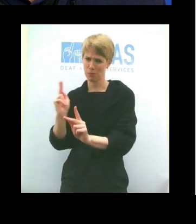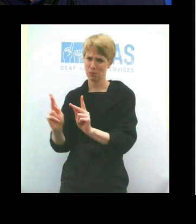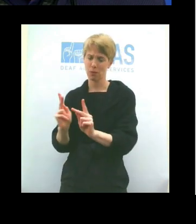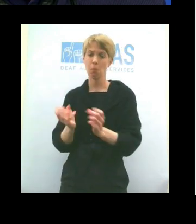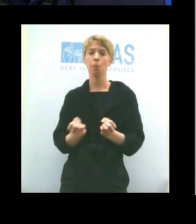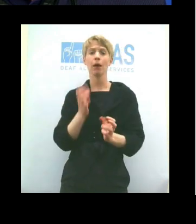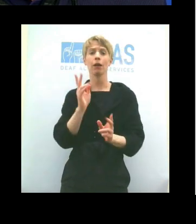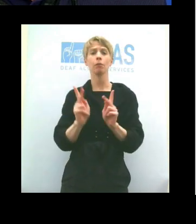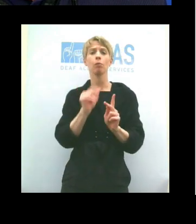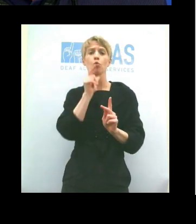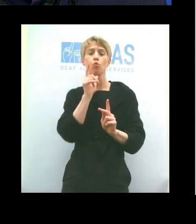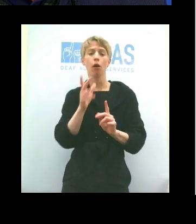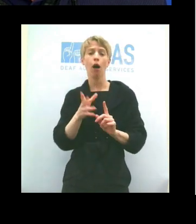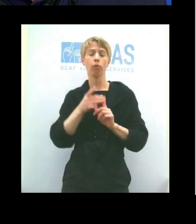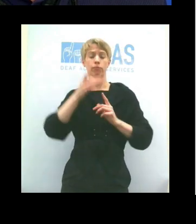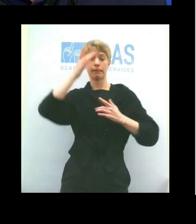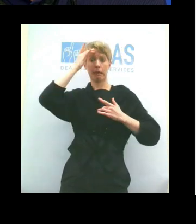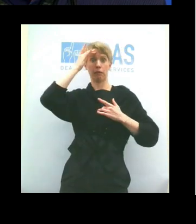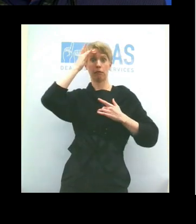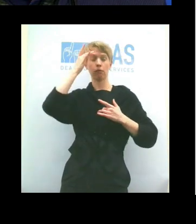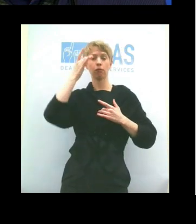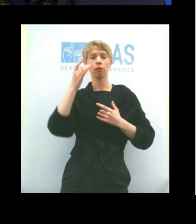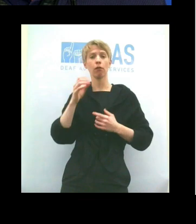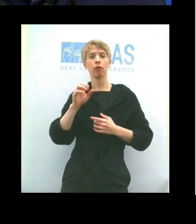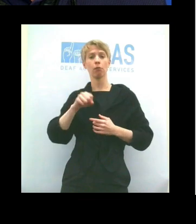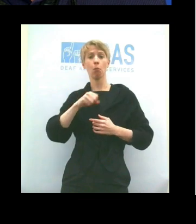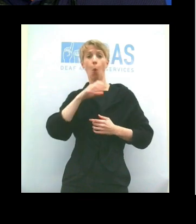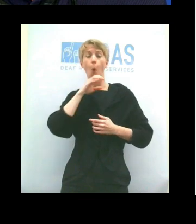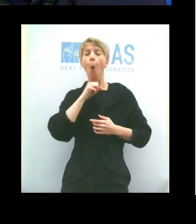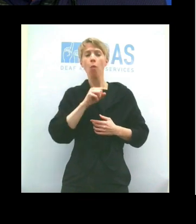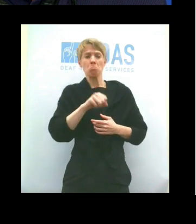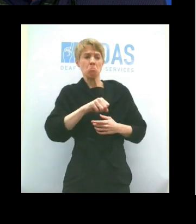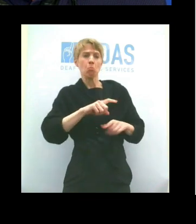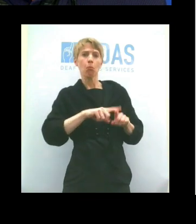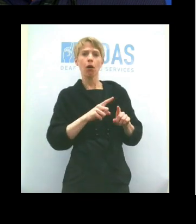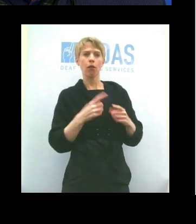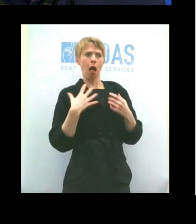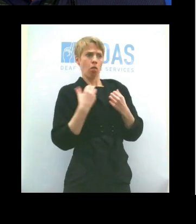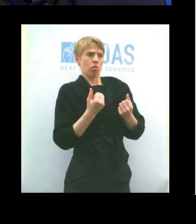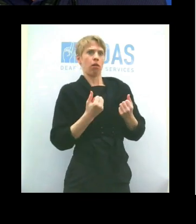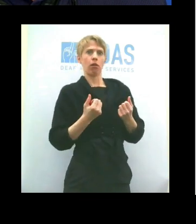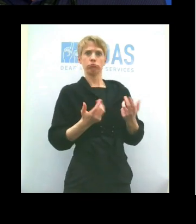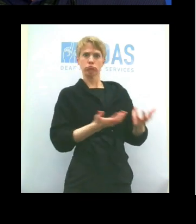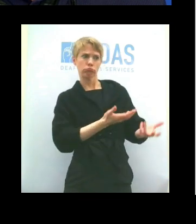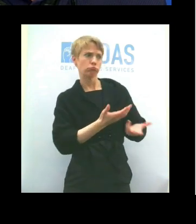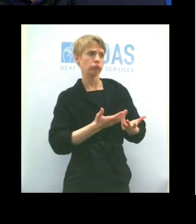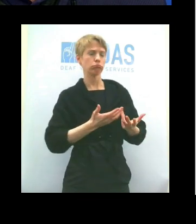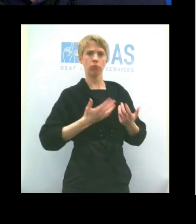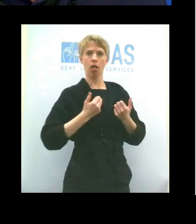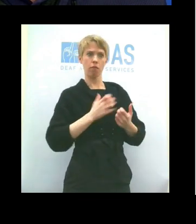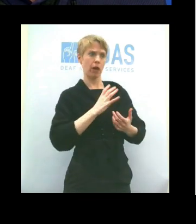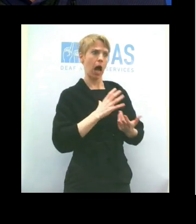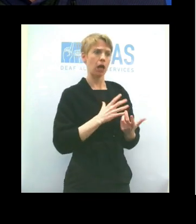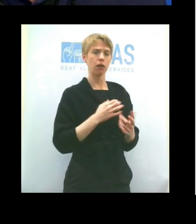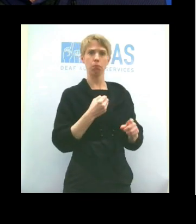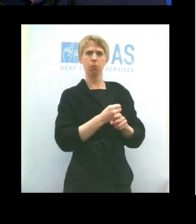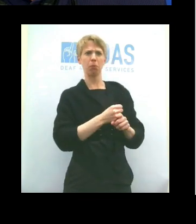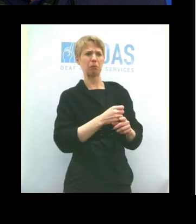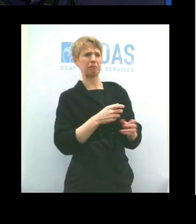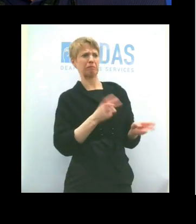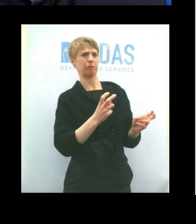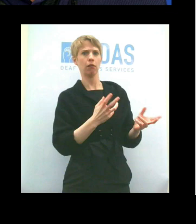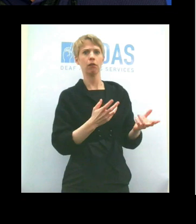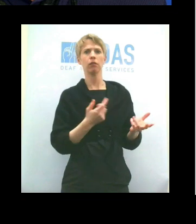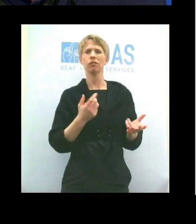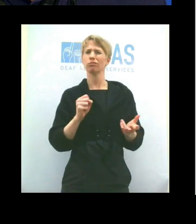contract it are, while they may be old, otherwise healthy. And so we're very worried about further contraction for those in our community,